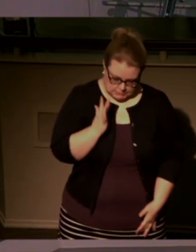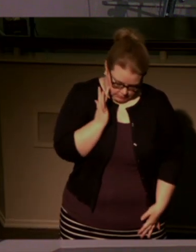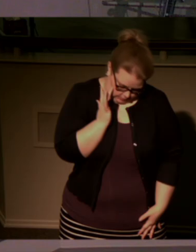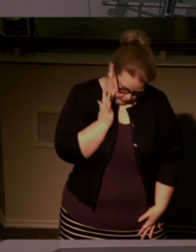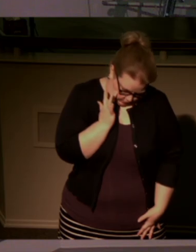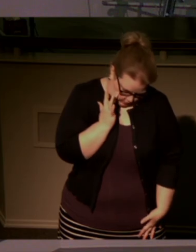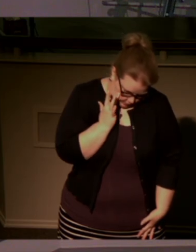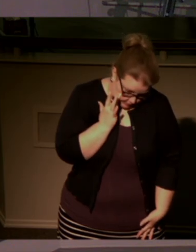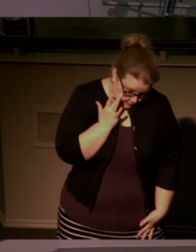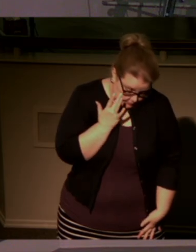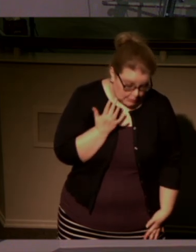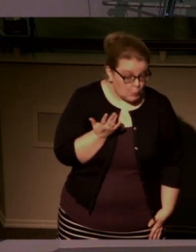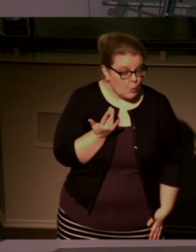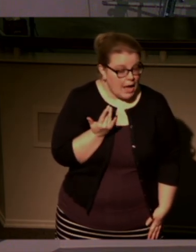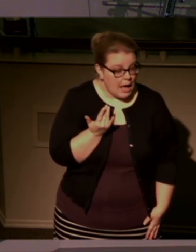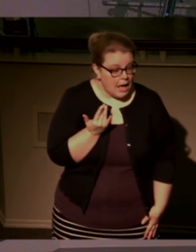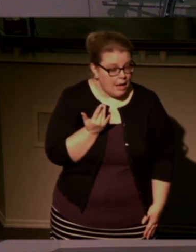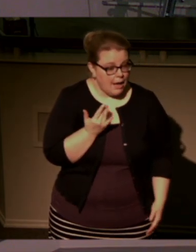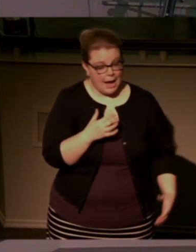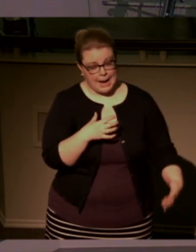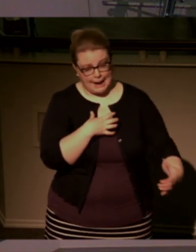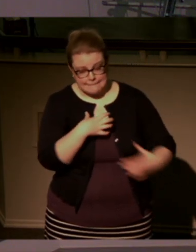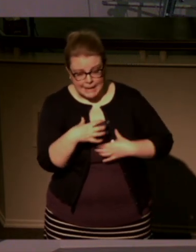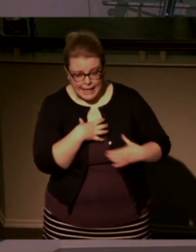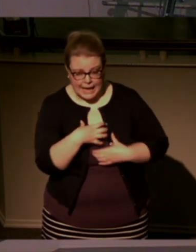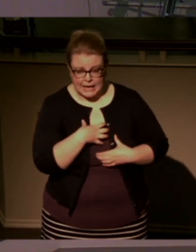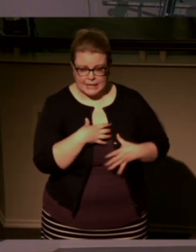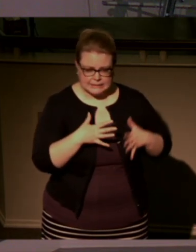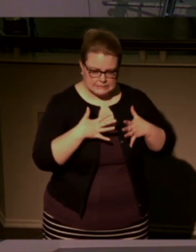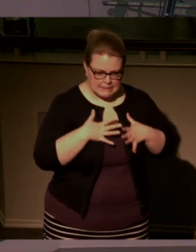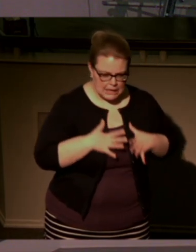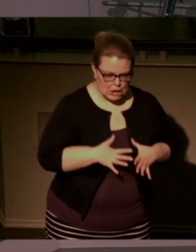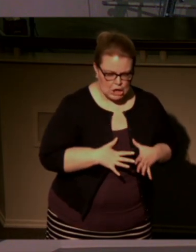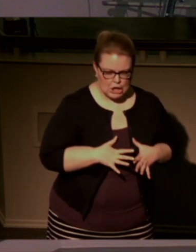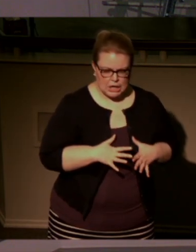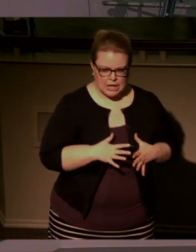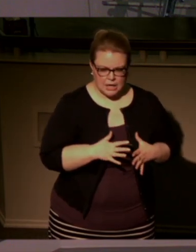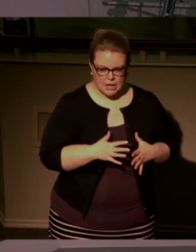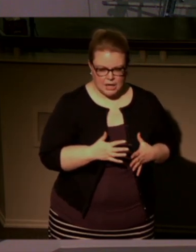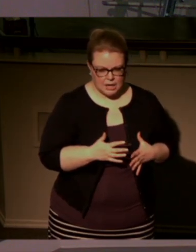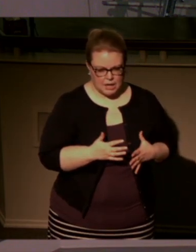Because complaining and despairing becomes reasonable.